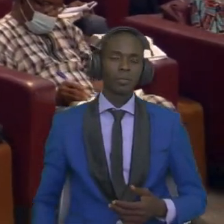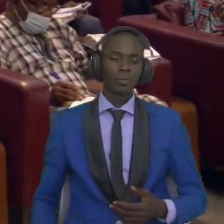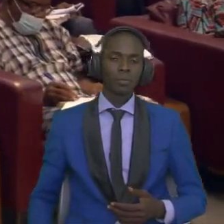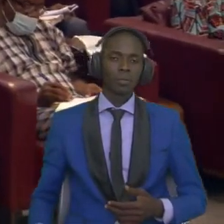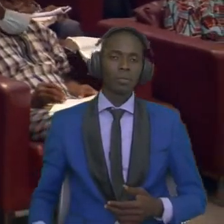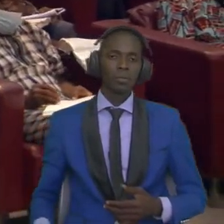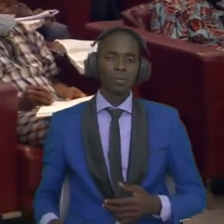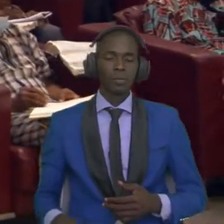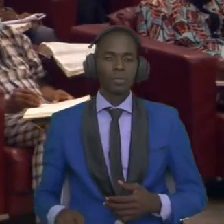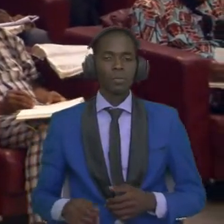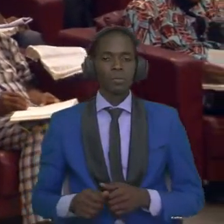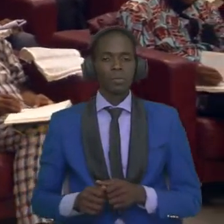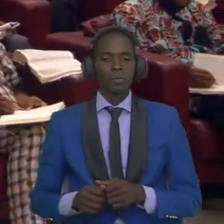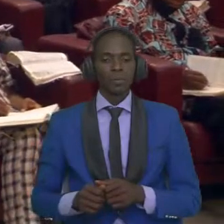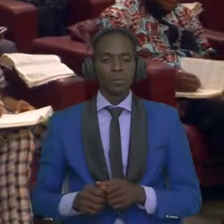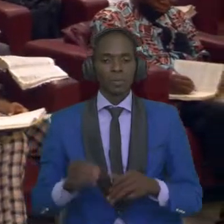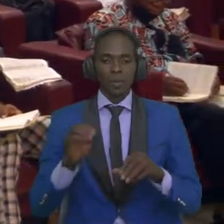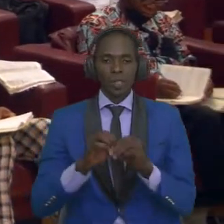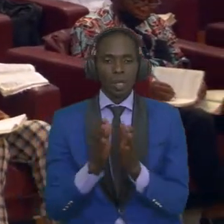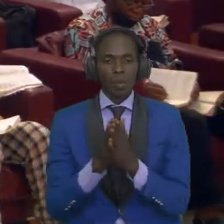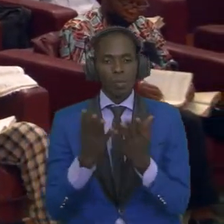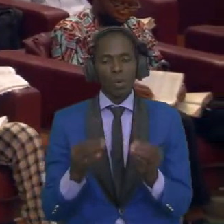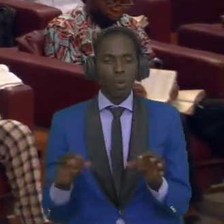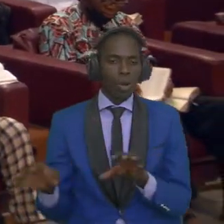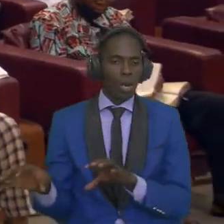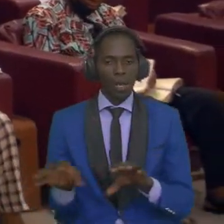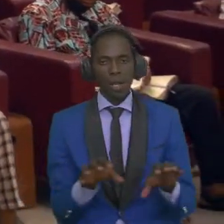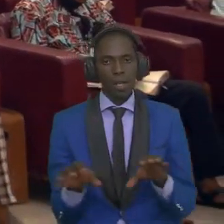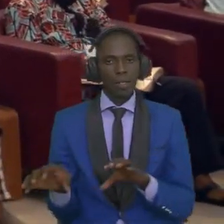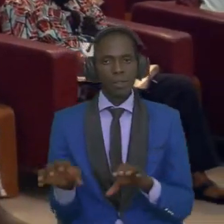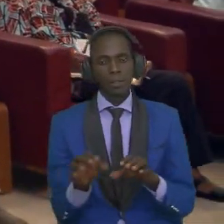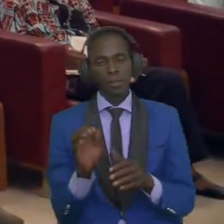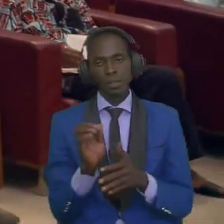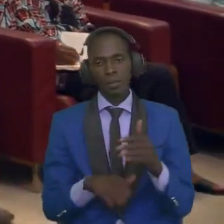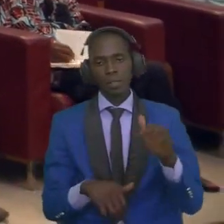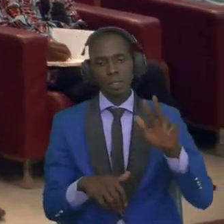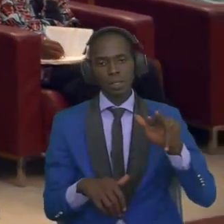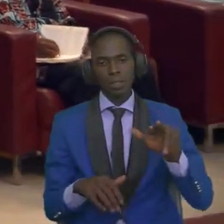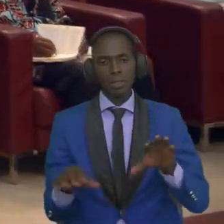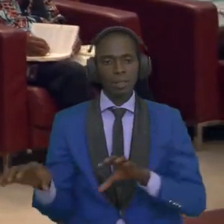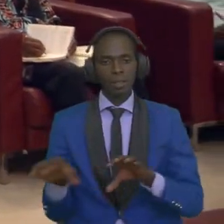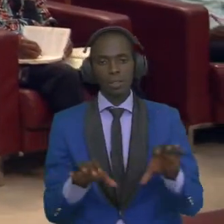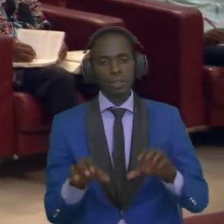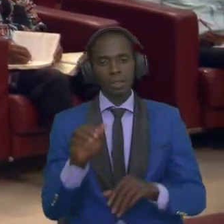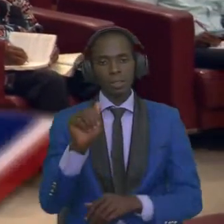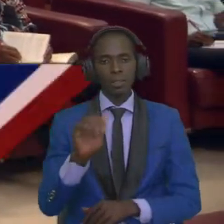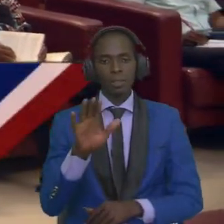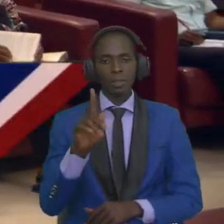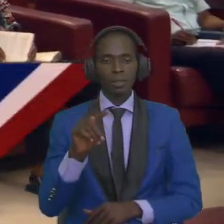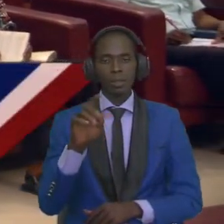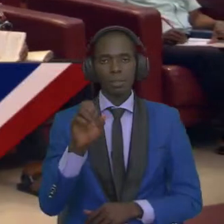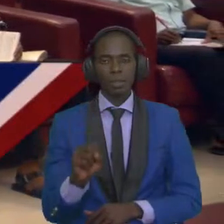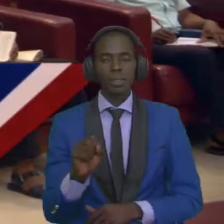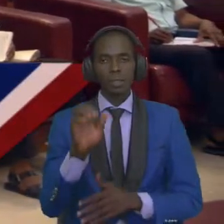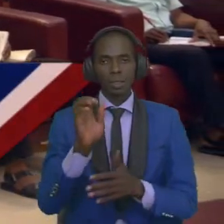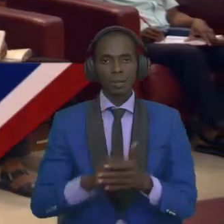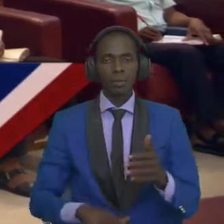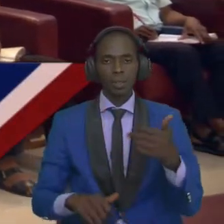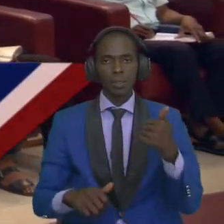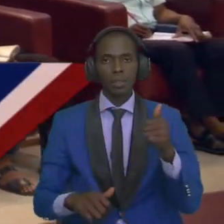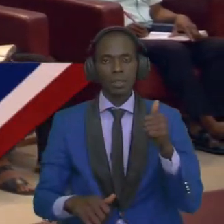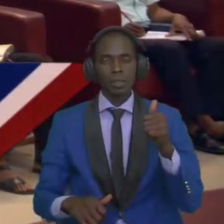at Acts chapter 13, reading from verse 43.